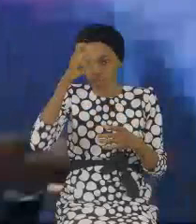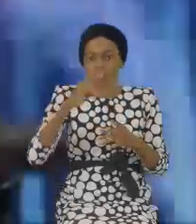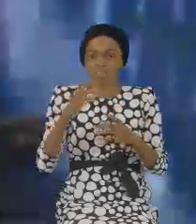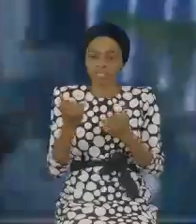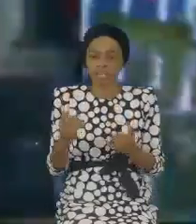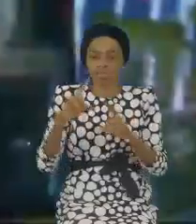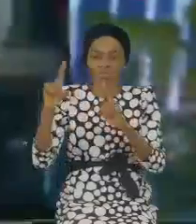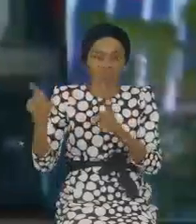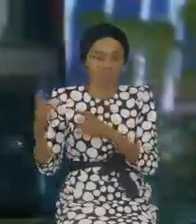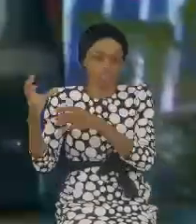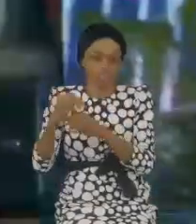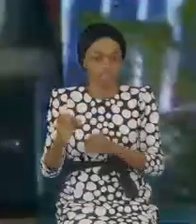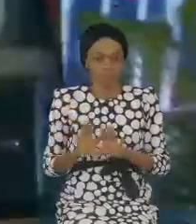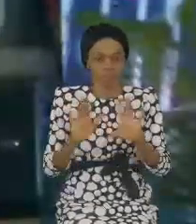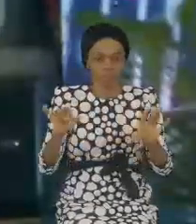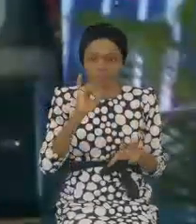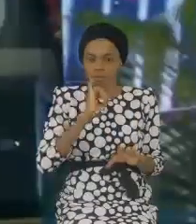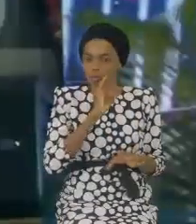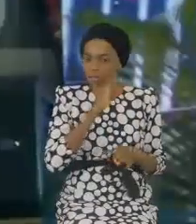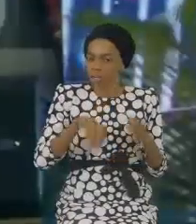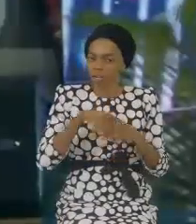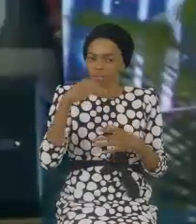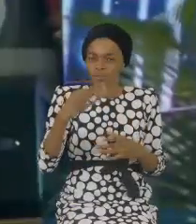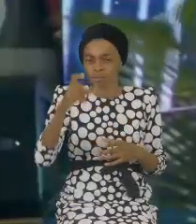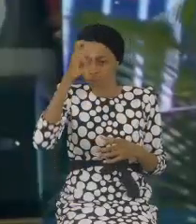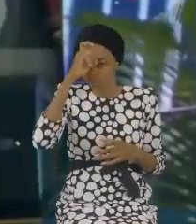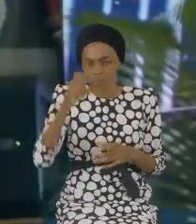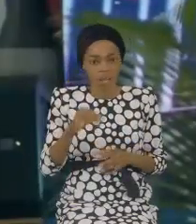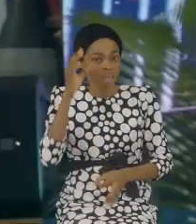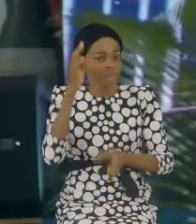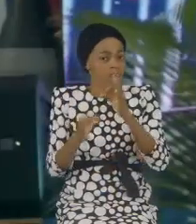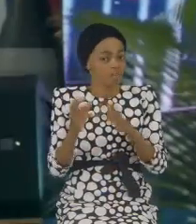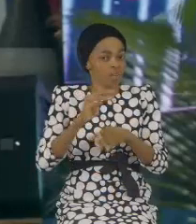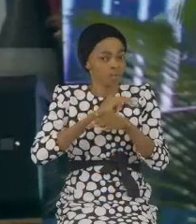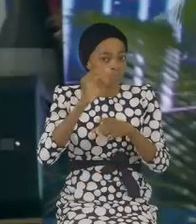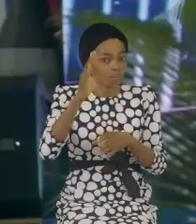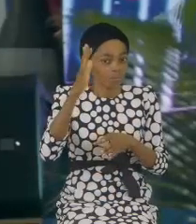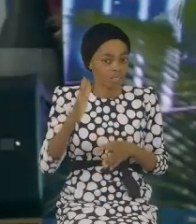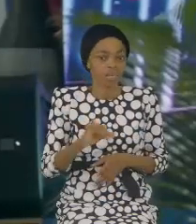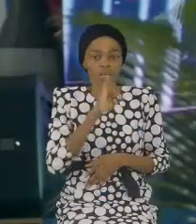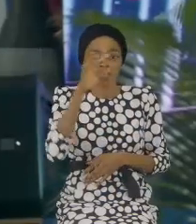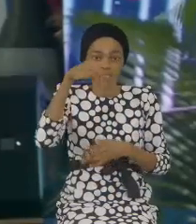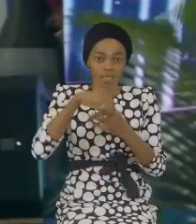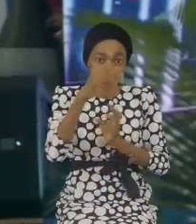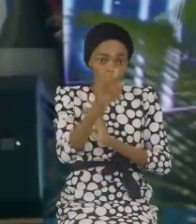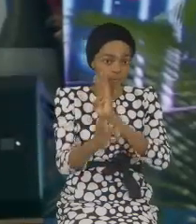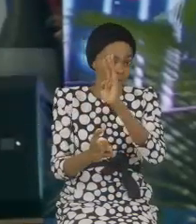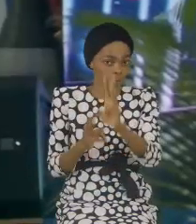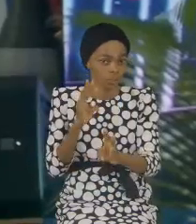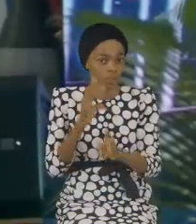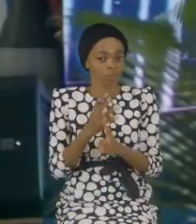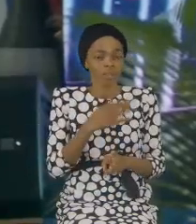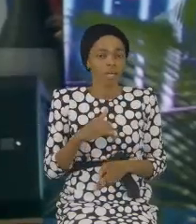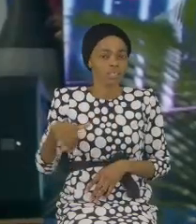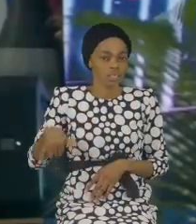the Israelites out of Egypt. If the minister is still in the world and is